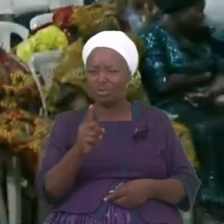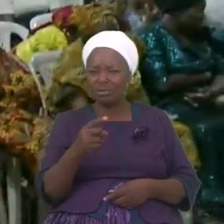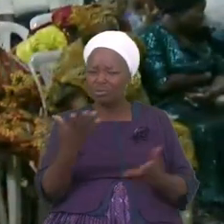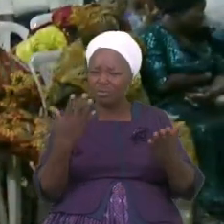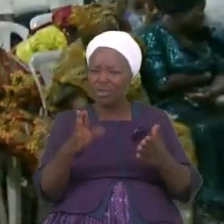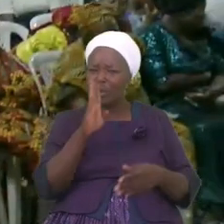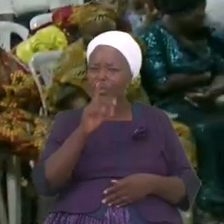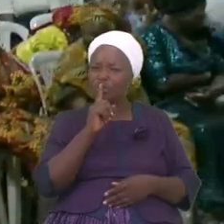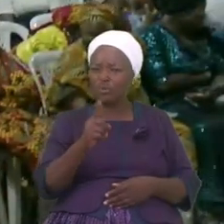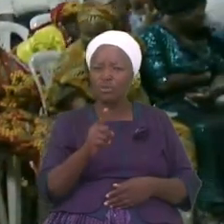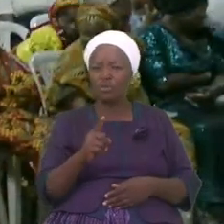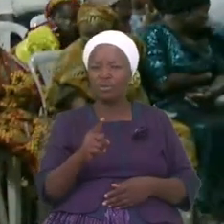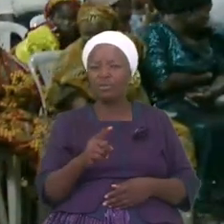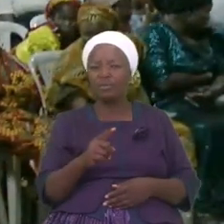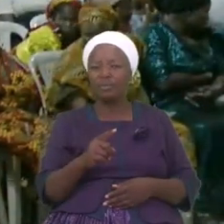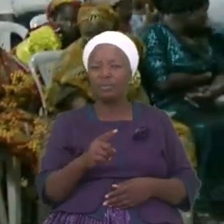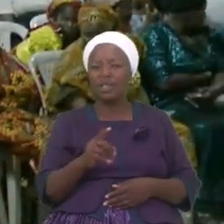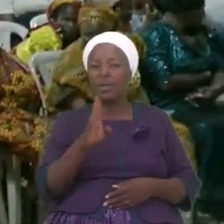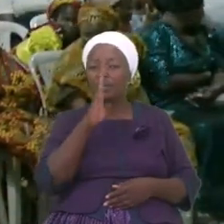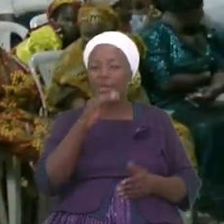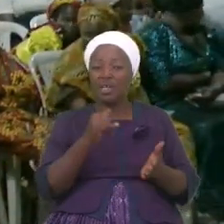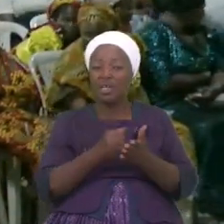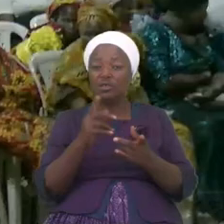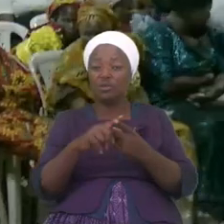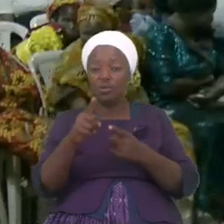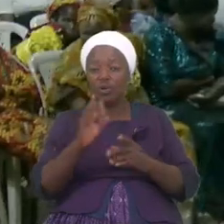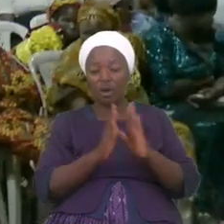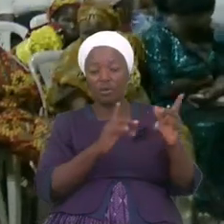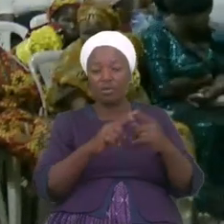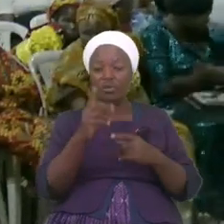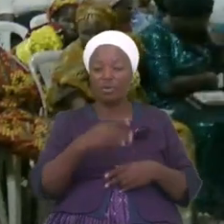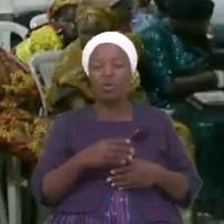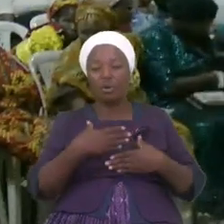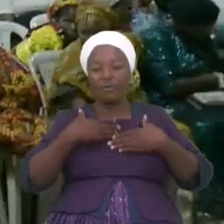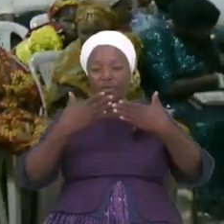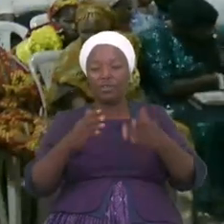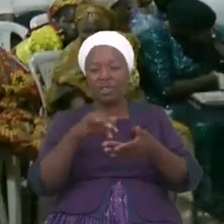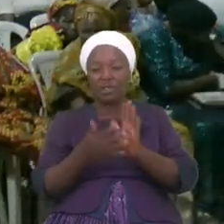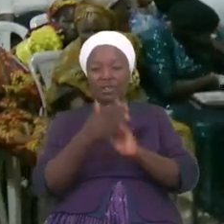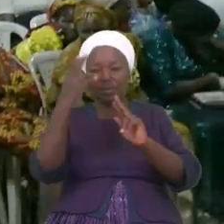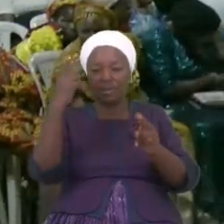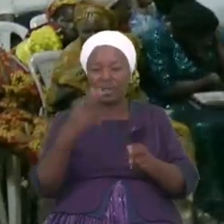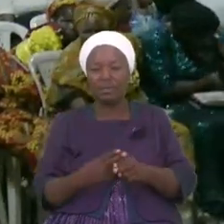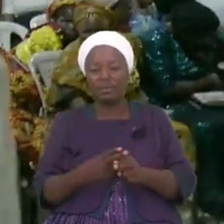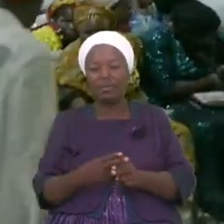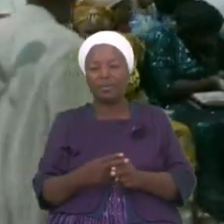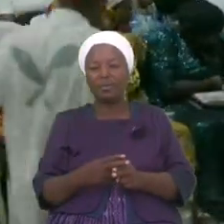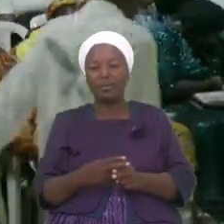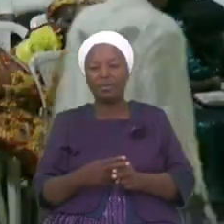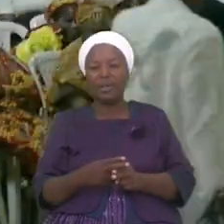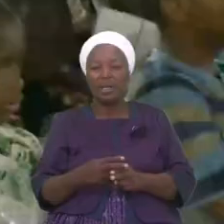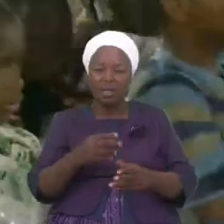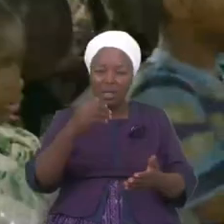Be it to you according to your profession and confession, in Jesus' name. A louder amen.